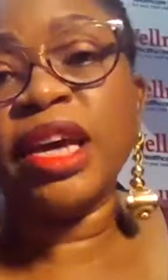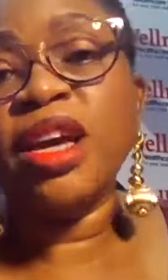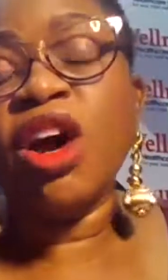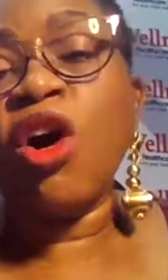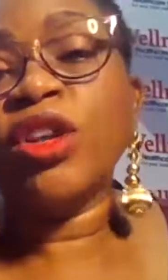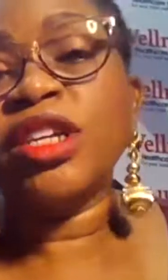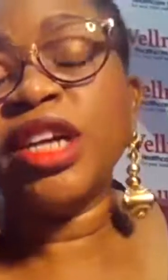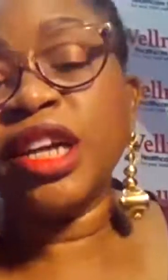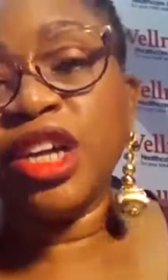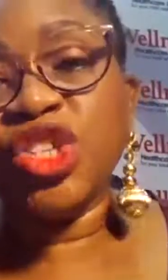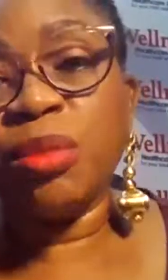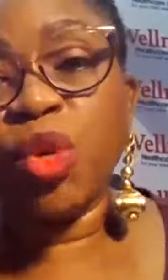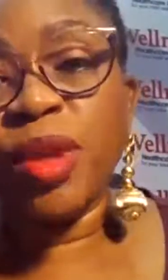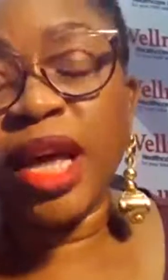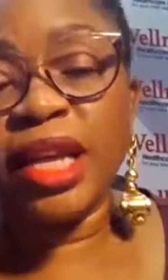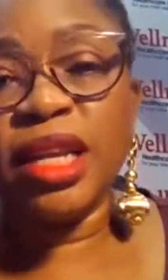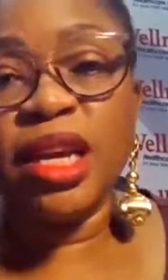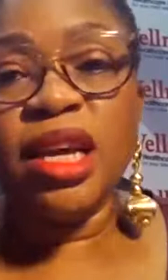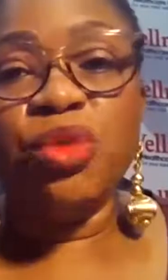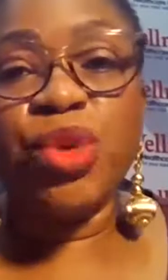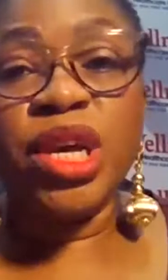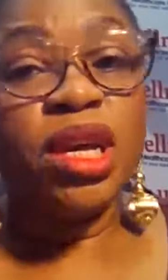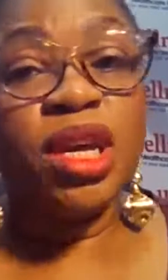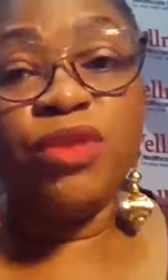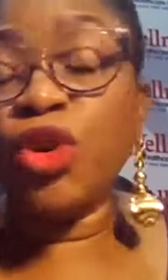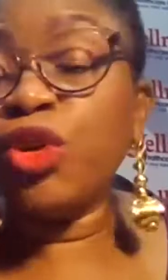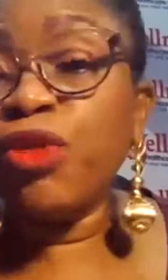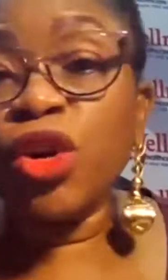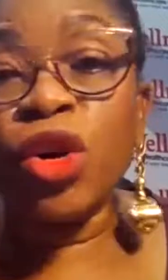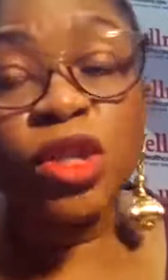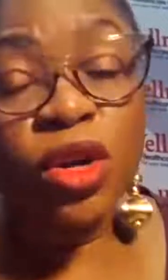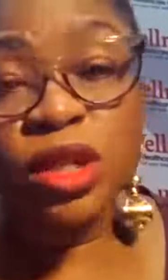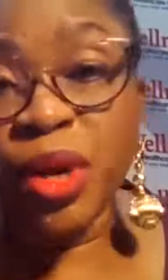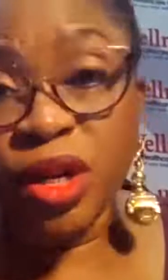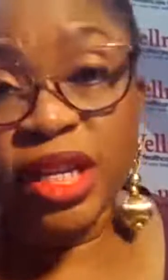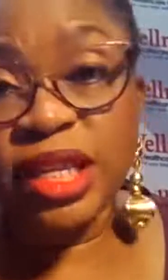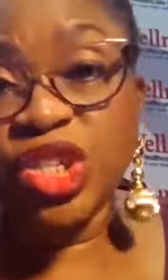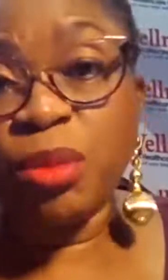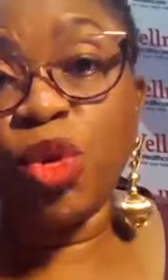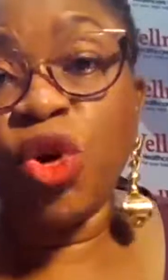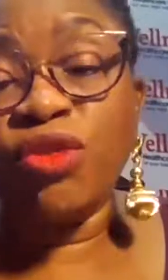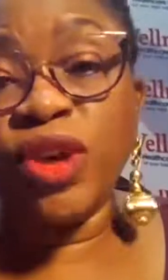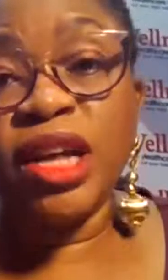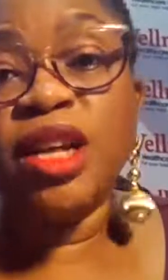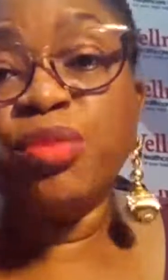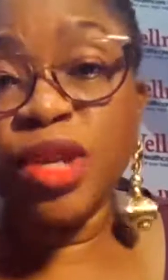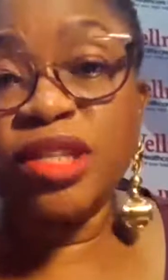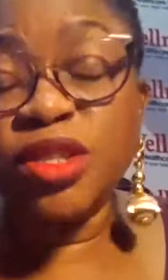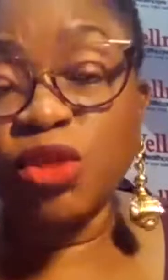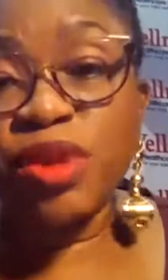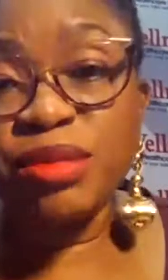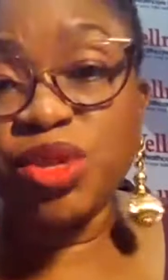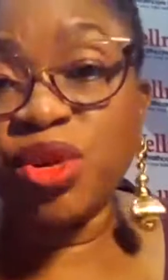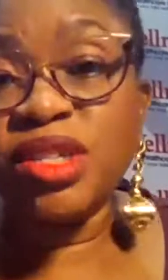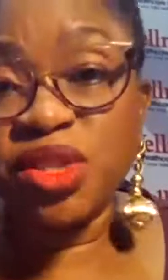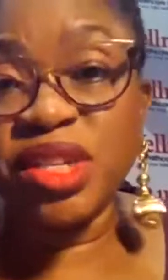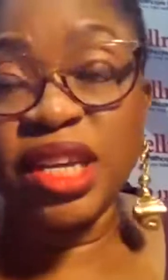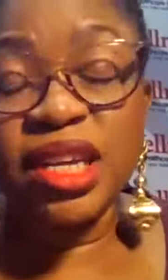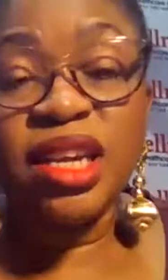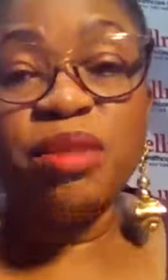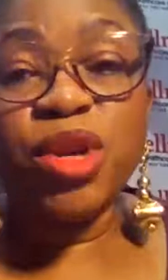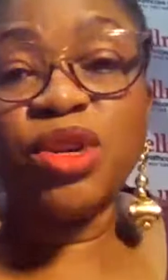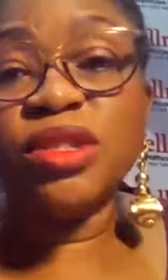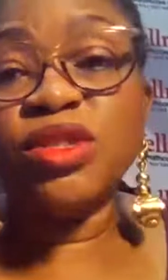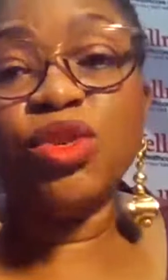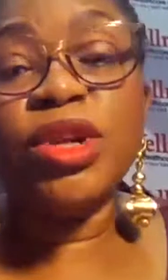to care under our HMO plan. If you're not on the Wellness HMO cover, please subscribe to us